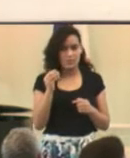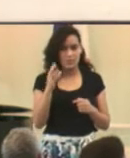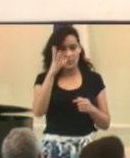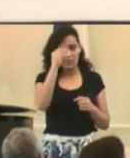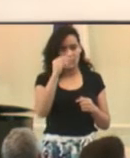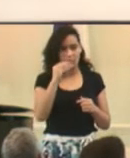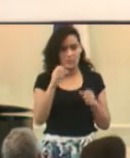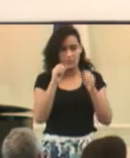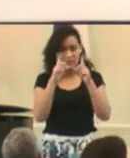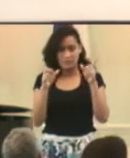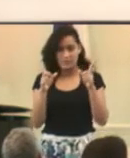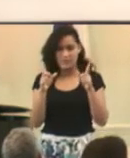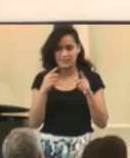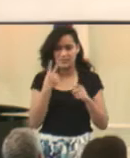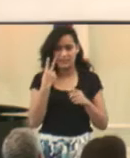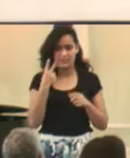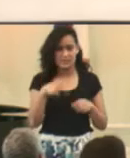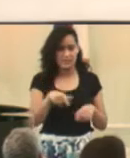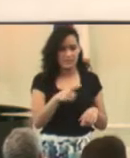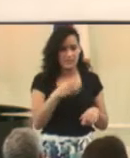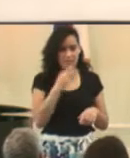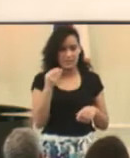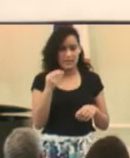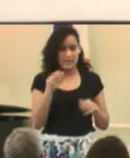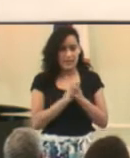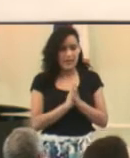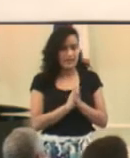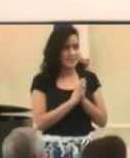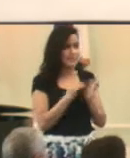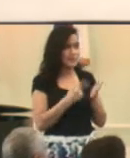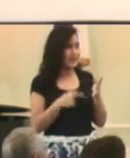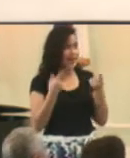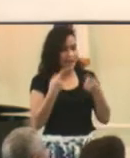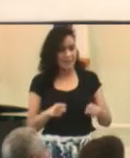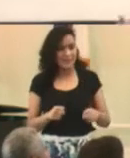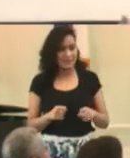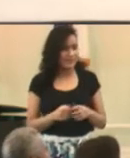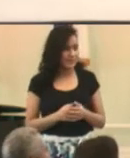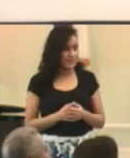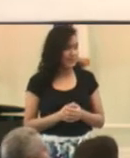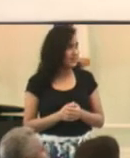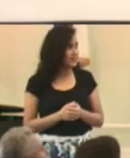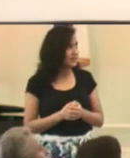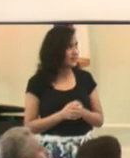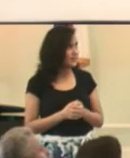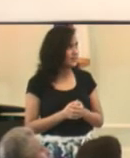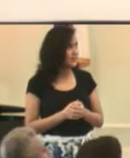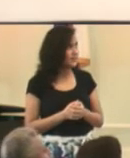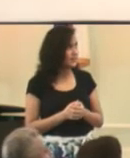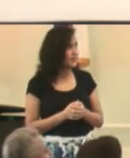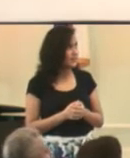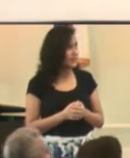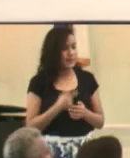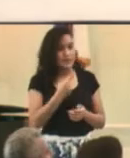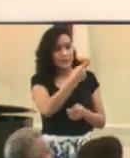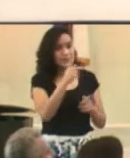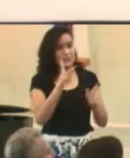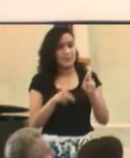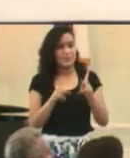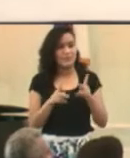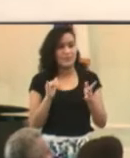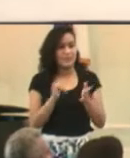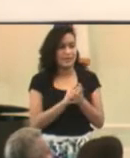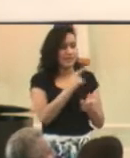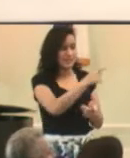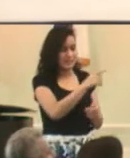and was surprised to see them and asked them what had happened. And these are some of the people that Rupa and myself met with,